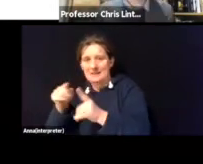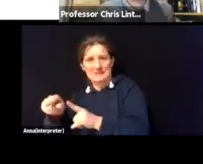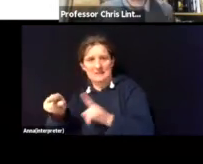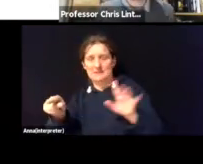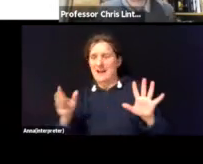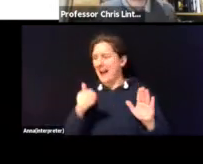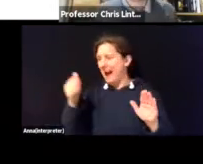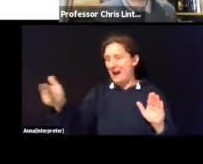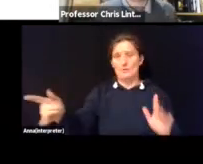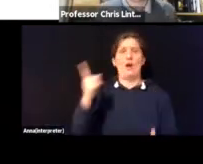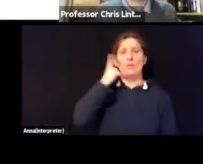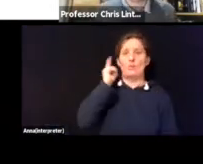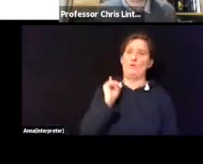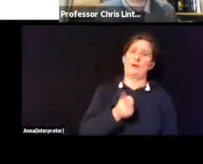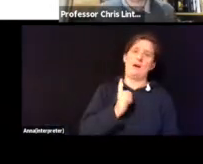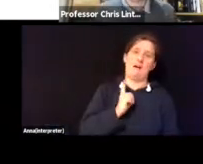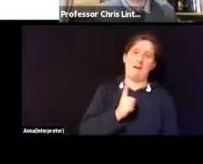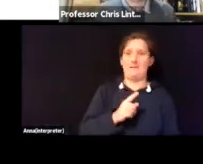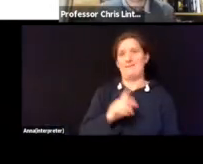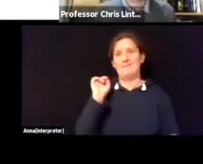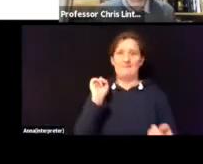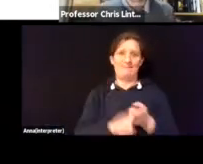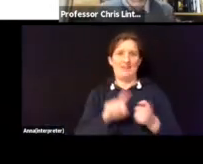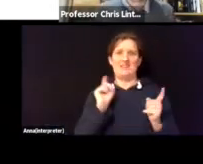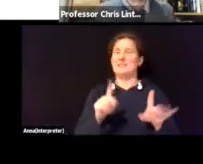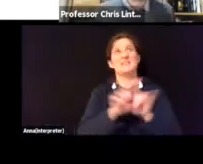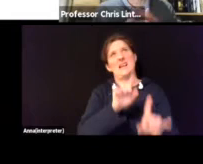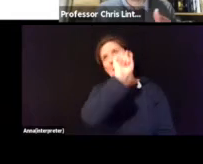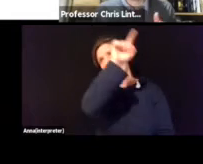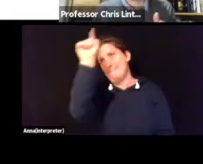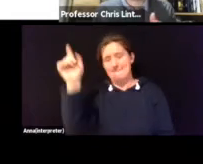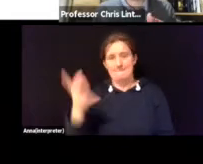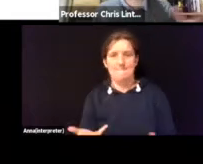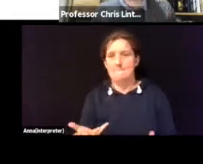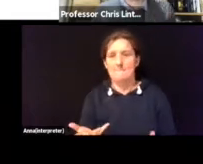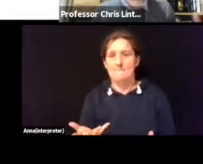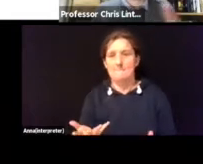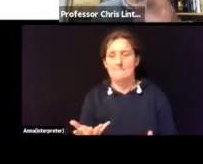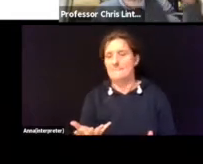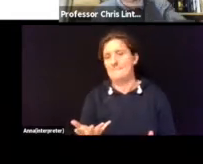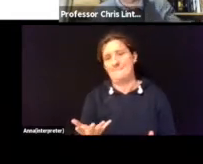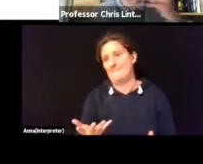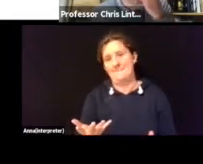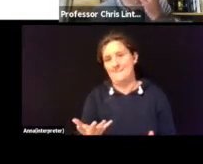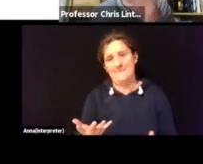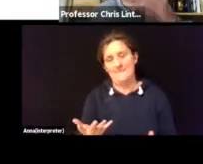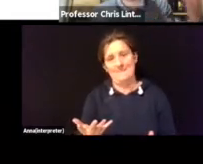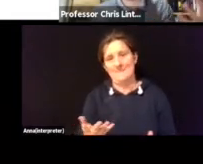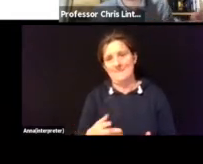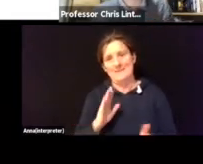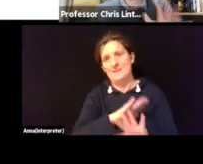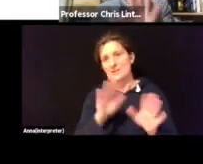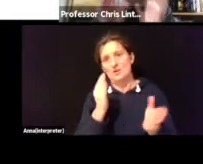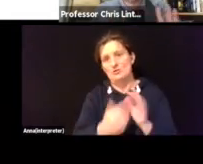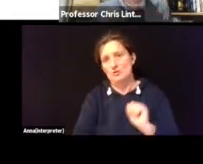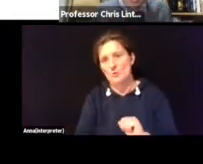and we thought we had a pretty good explanation for it, which is a shame because it's ruined by the fact that we've now found these hot